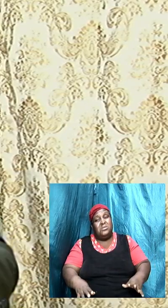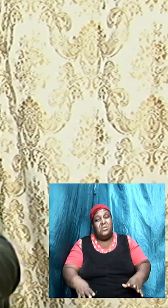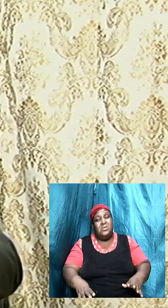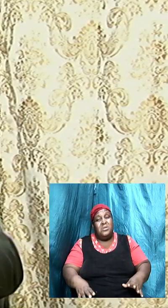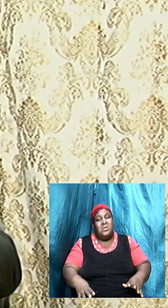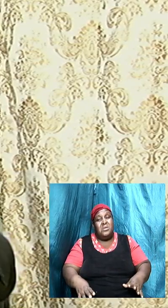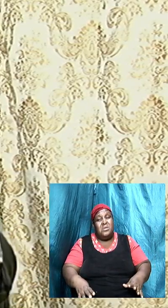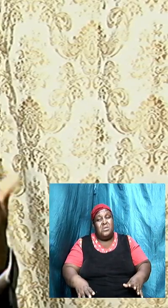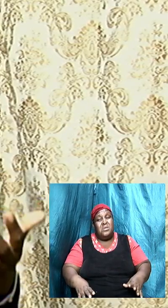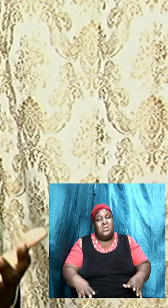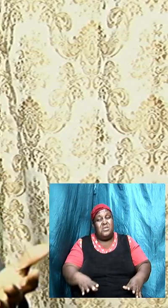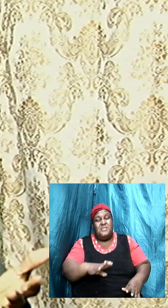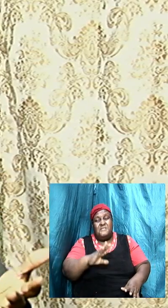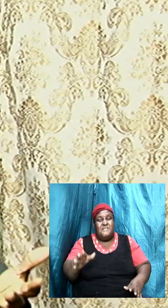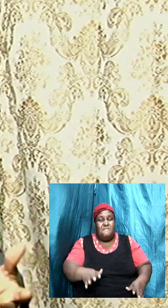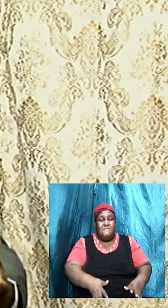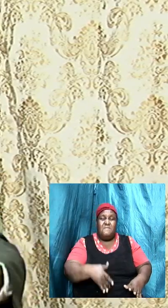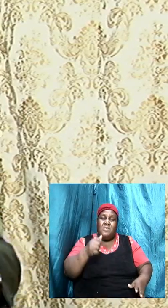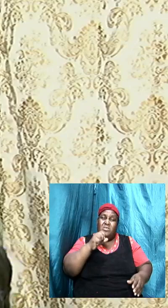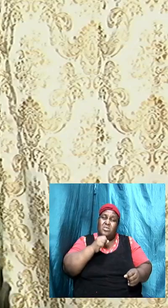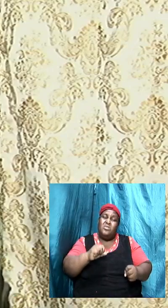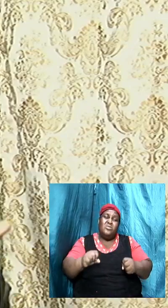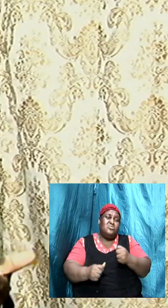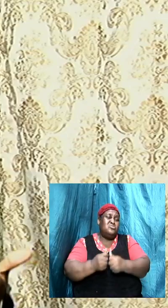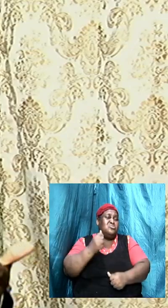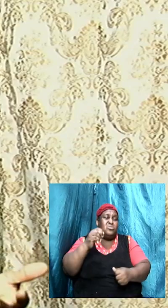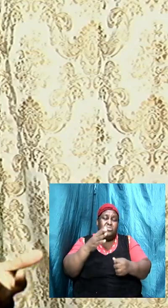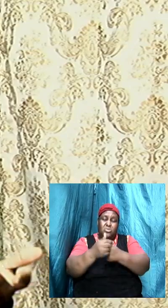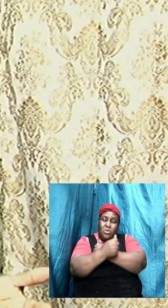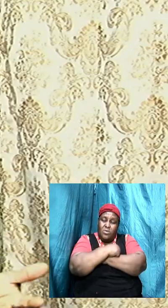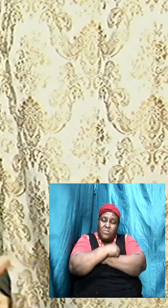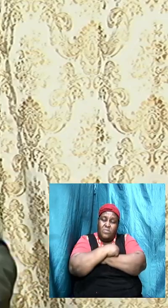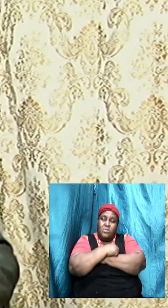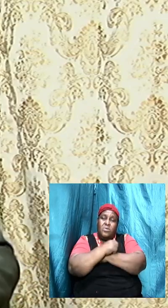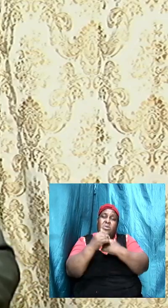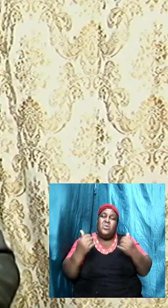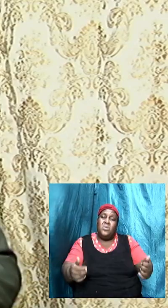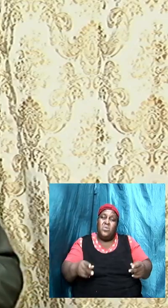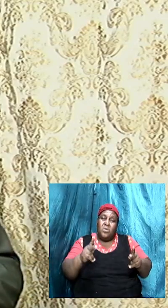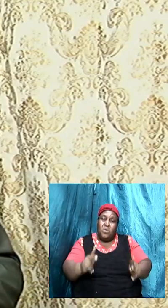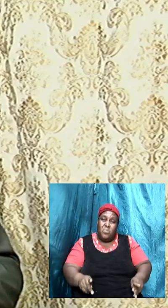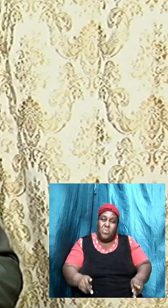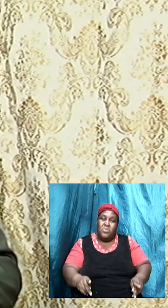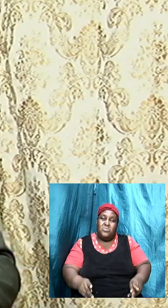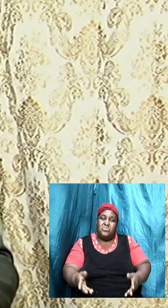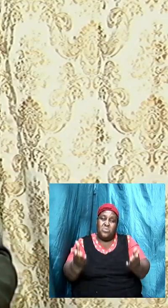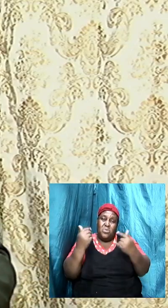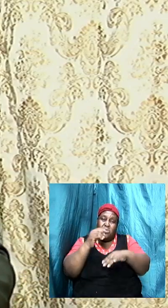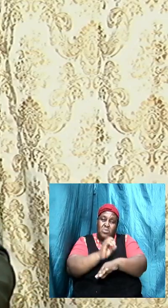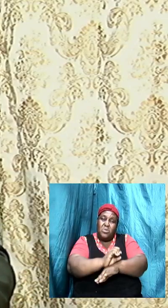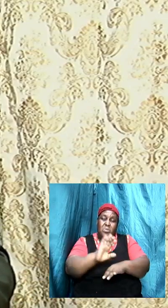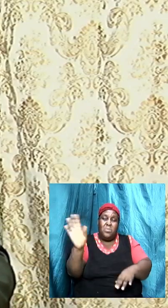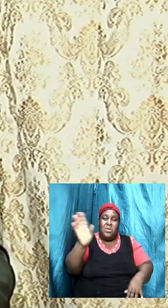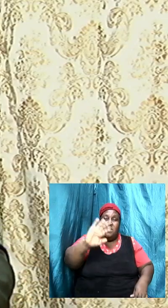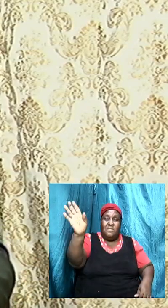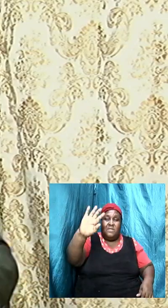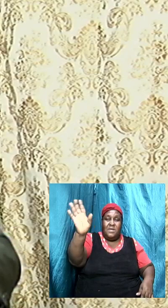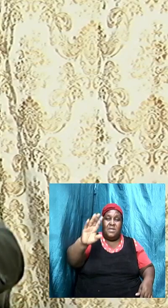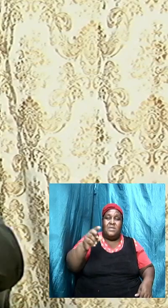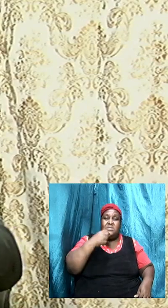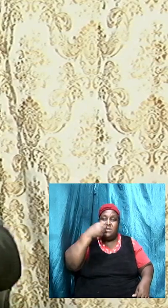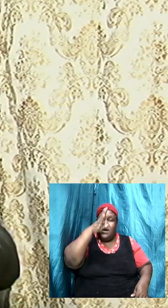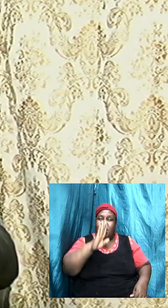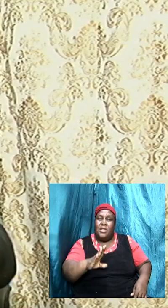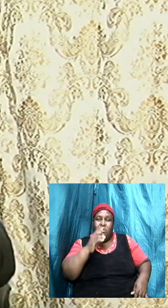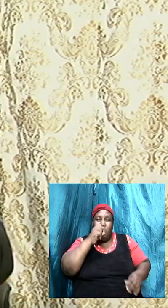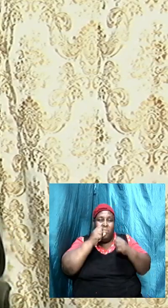greeted, they never felt such love. And now persons come to church and they just wave their hand and we say, God bless you.